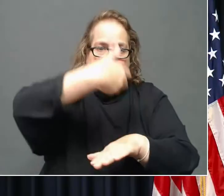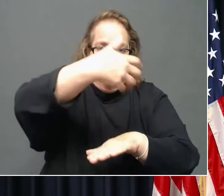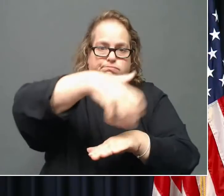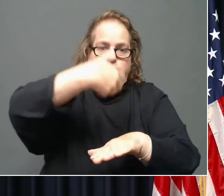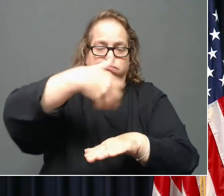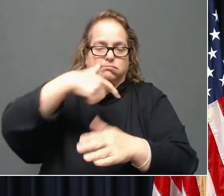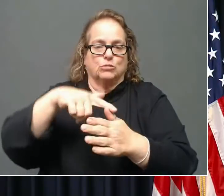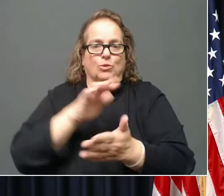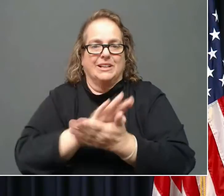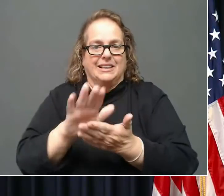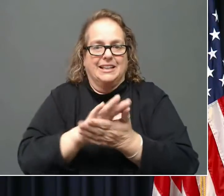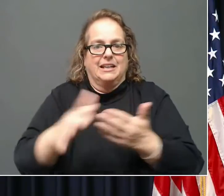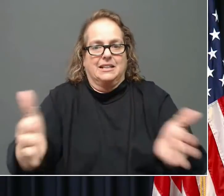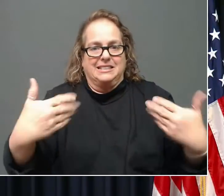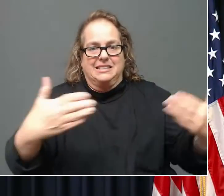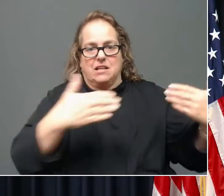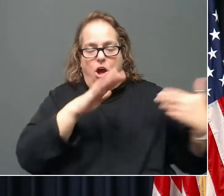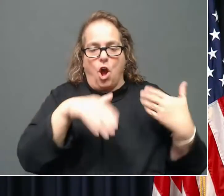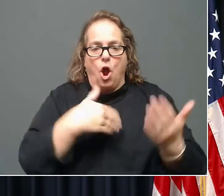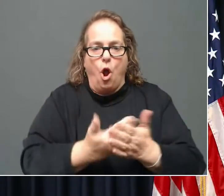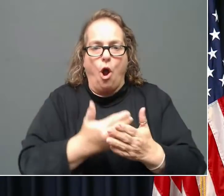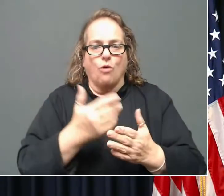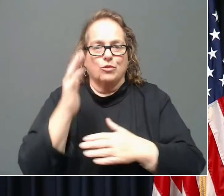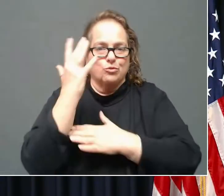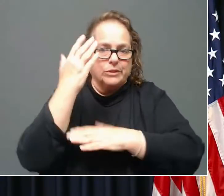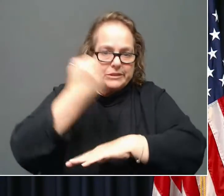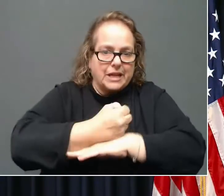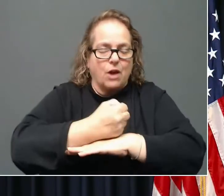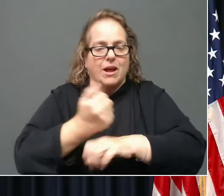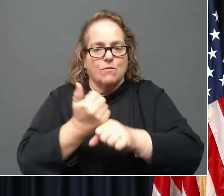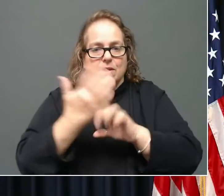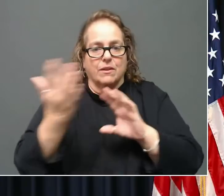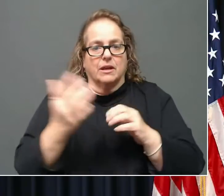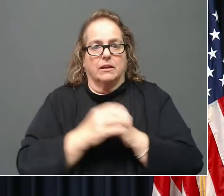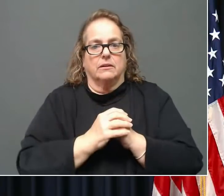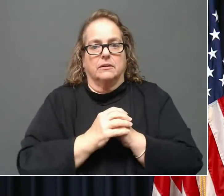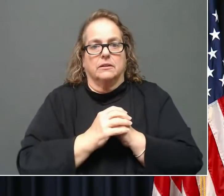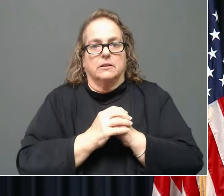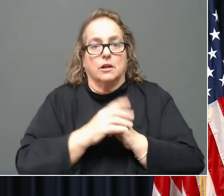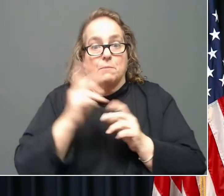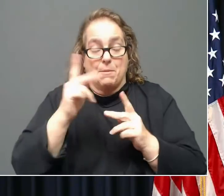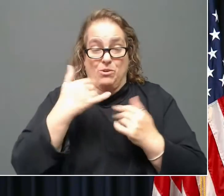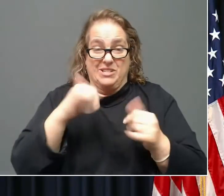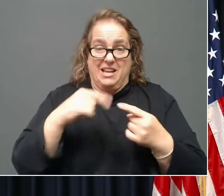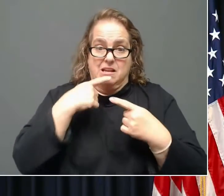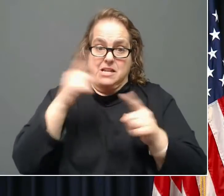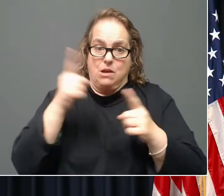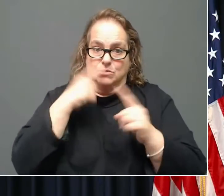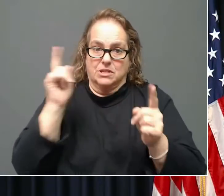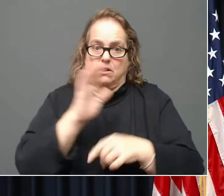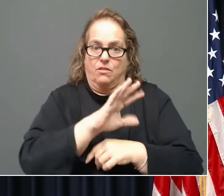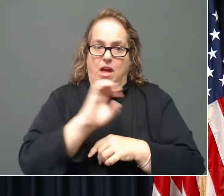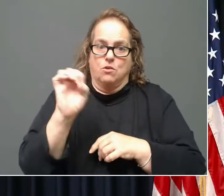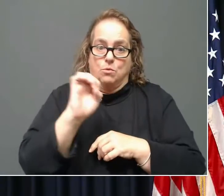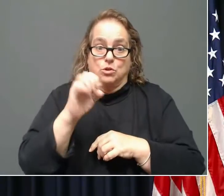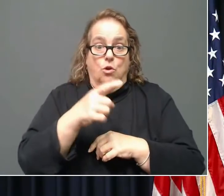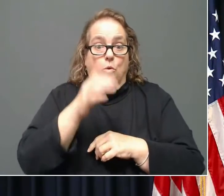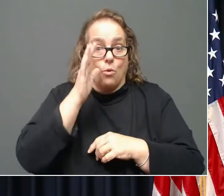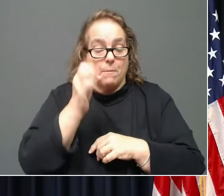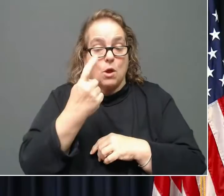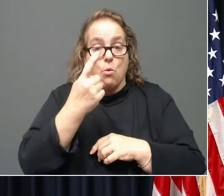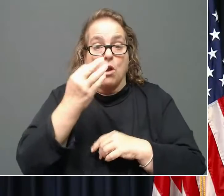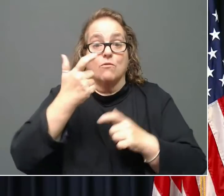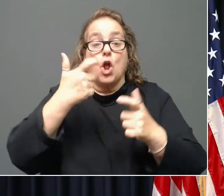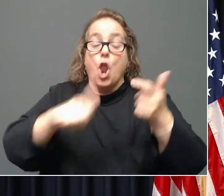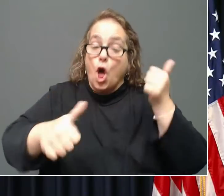a number of counties. The declarations are still coming in. We expect this to be one of the largest flash flooding event that